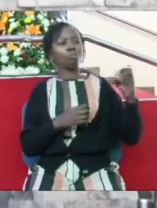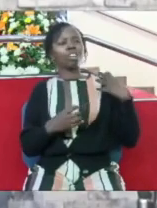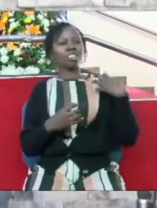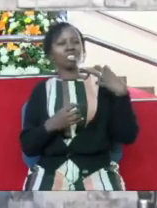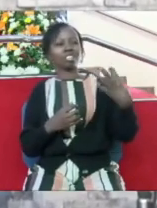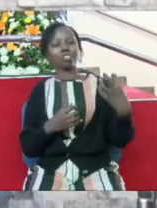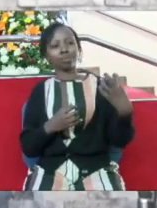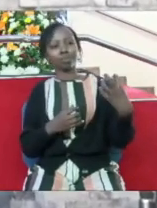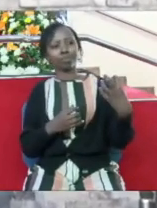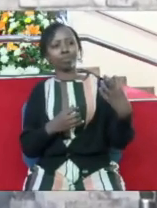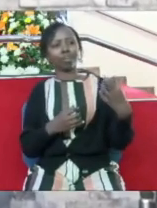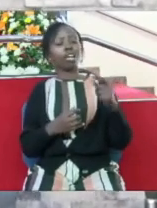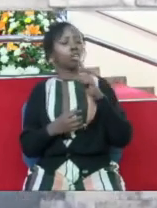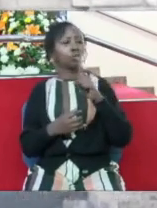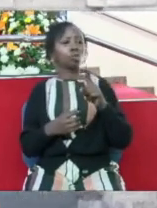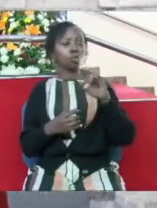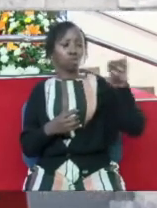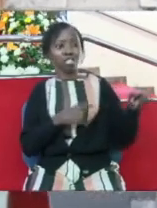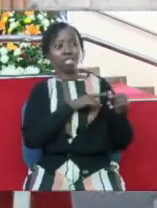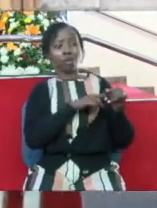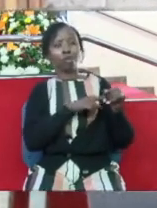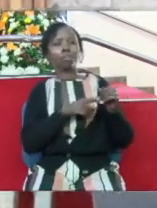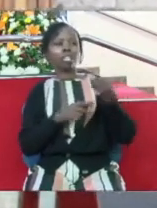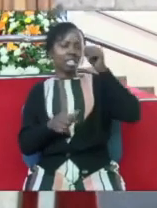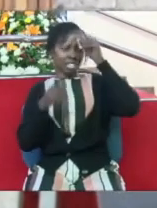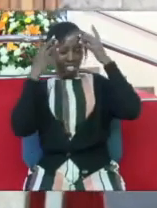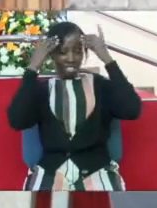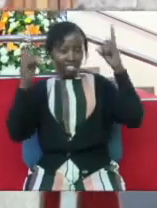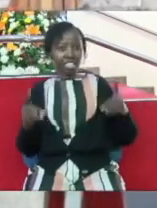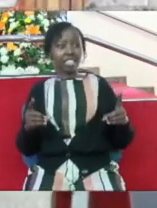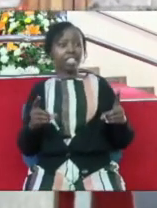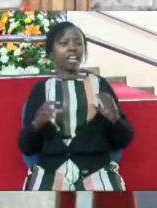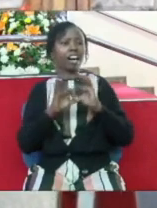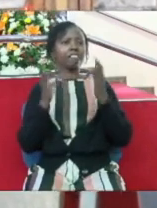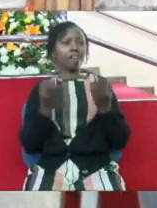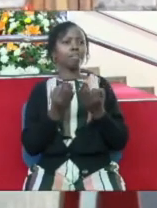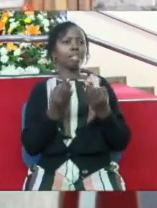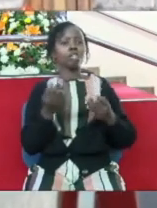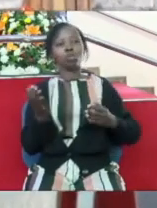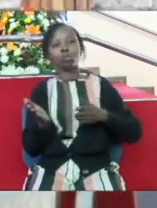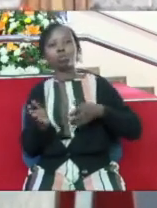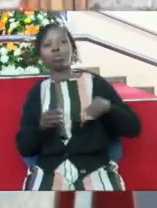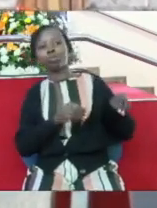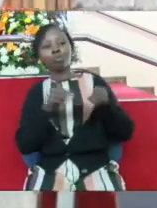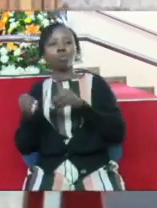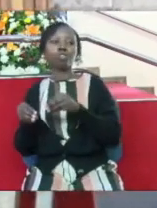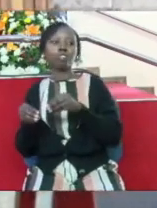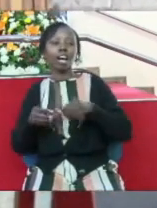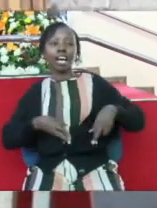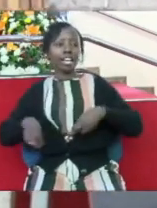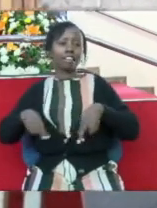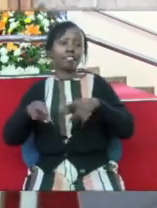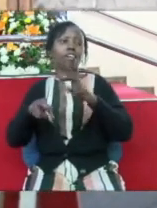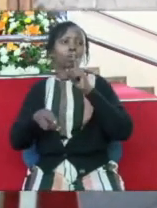so he decided to help them cross the river Jabok. Akawasaidia kuvuka mto Jabok. So that he can remain on this other